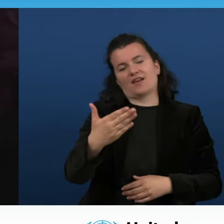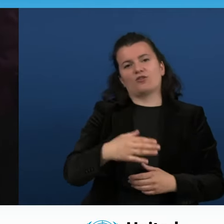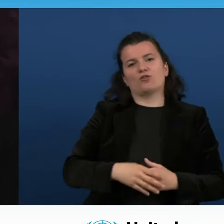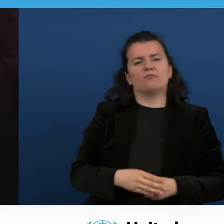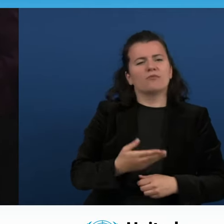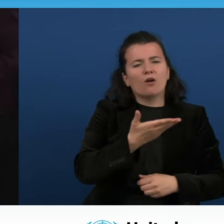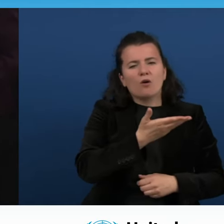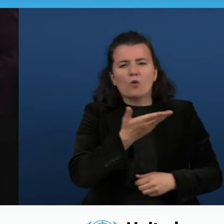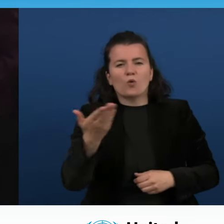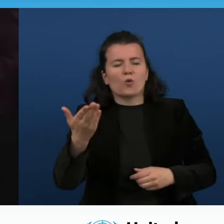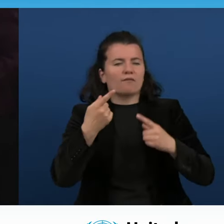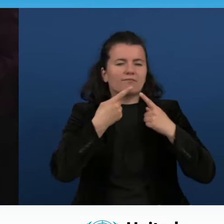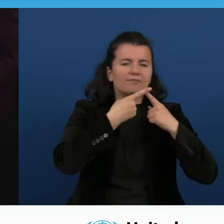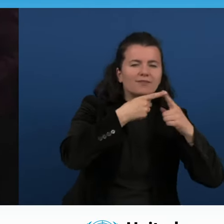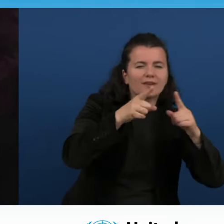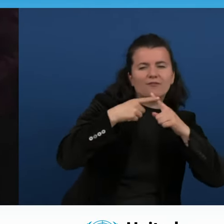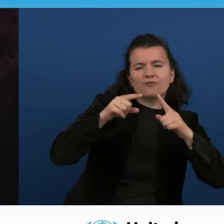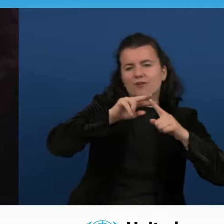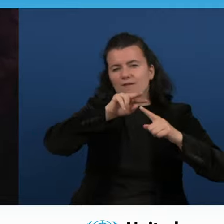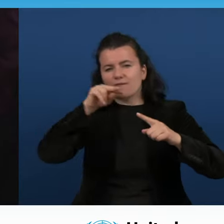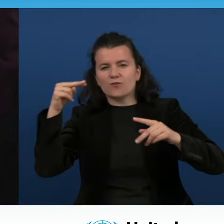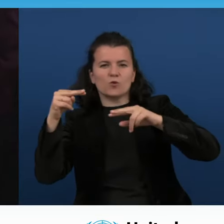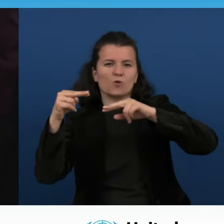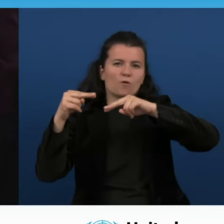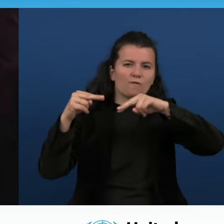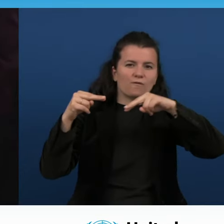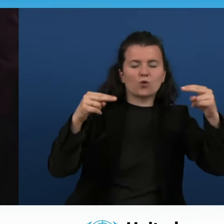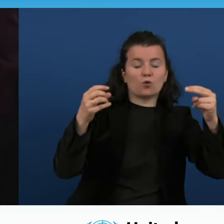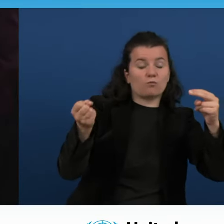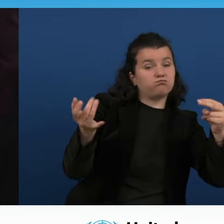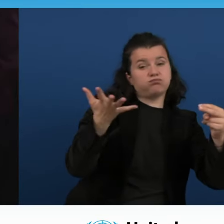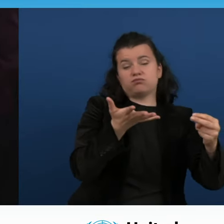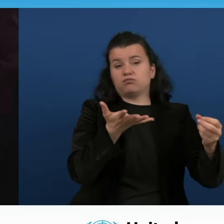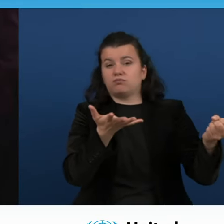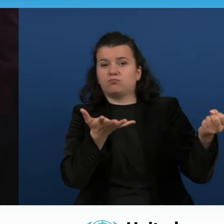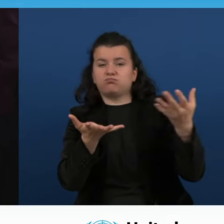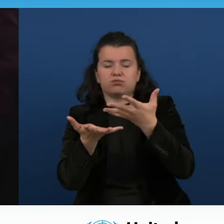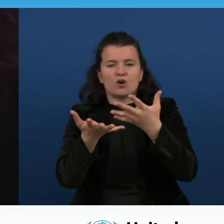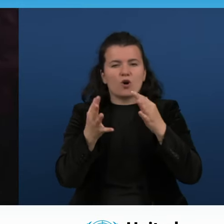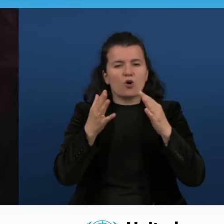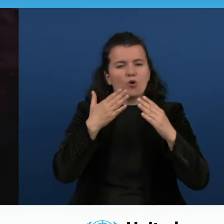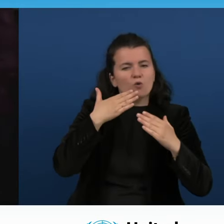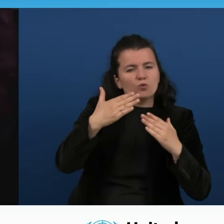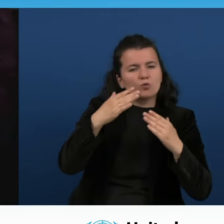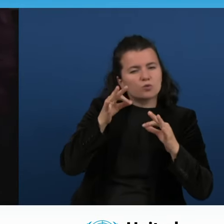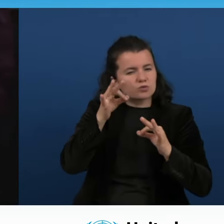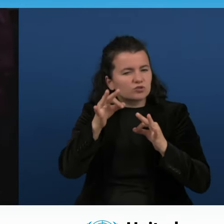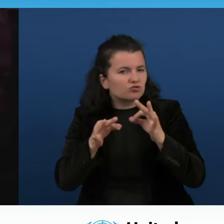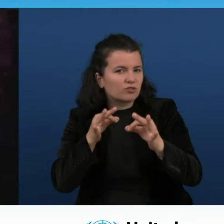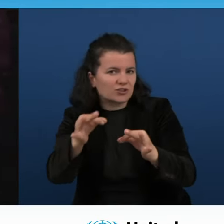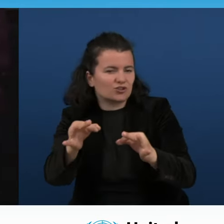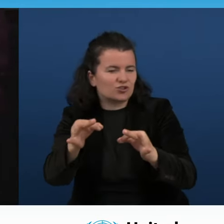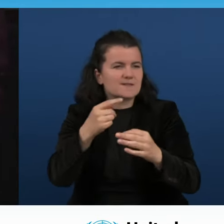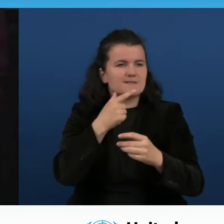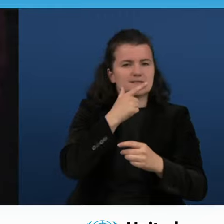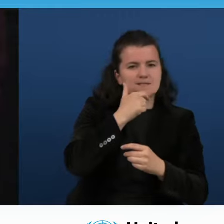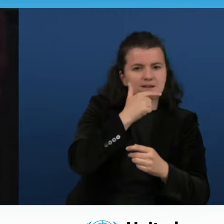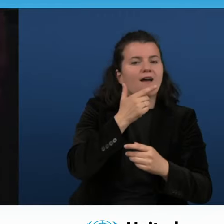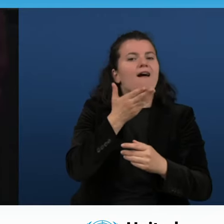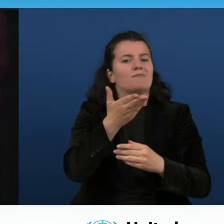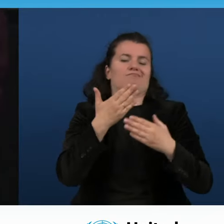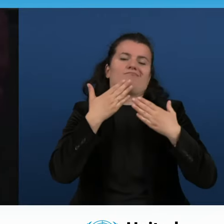discussion. It is my great pleasure to be here on behalf of UN Women, and I thank all the wonderful